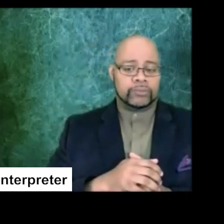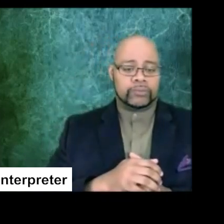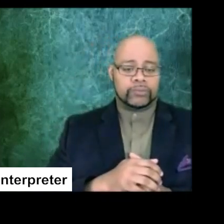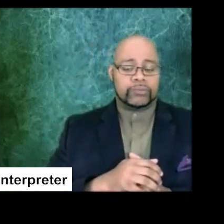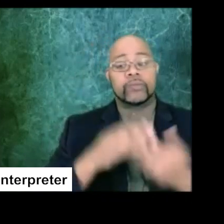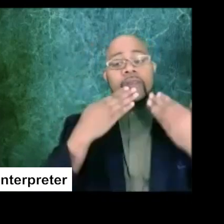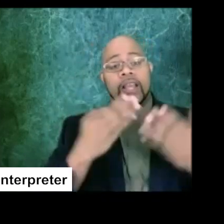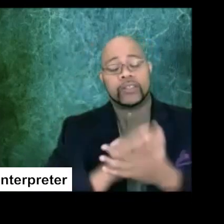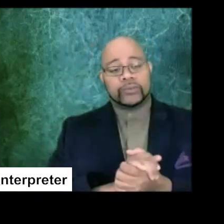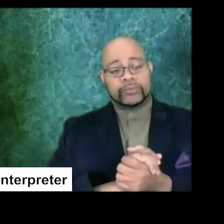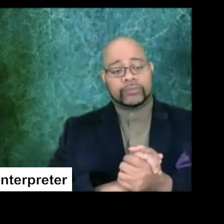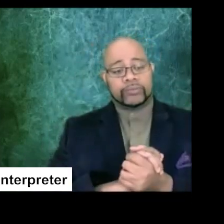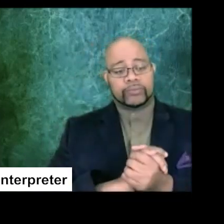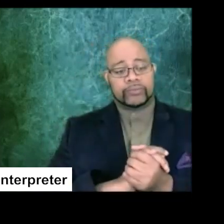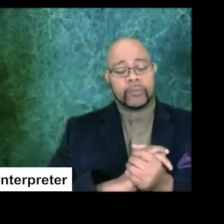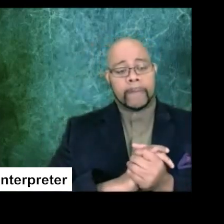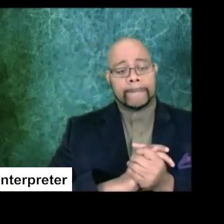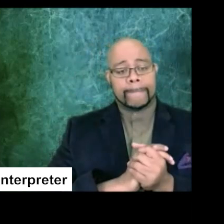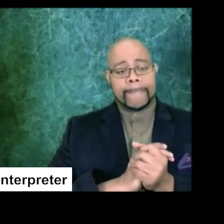Thank you.